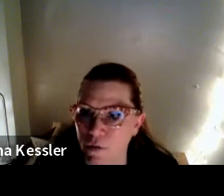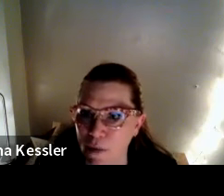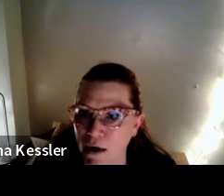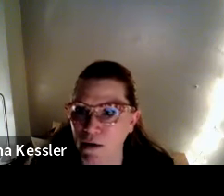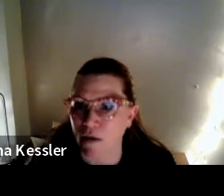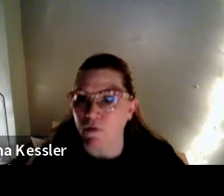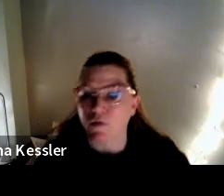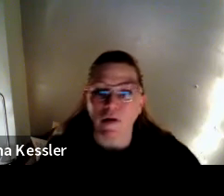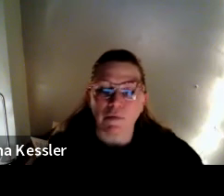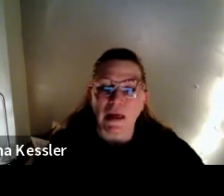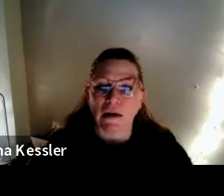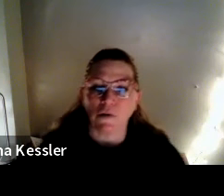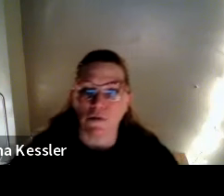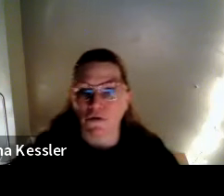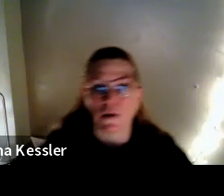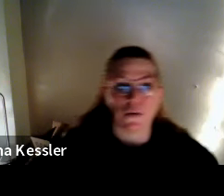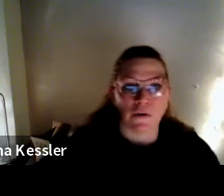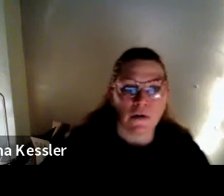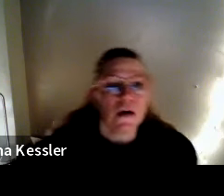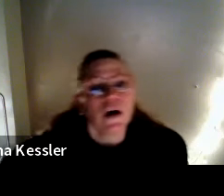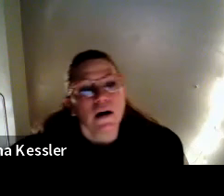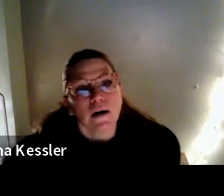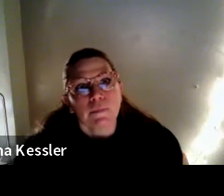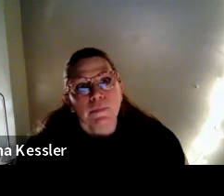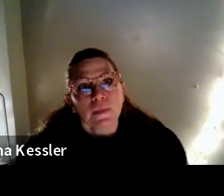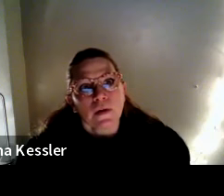to the meta level plan or the structure,